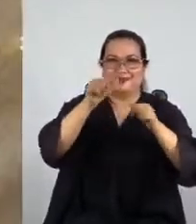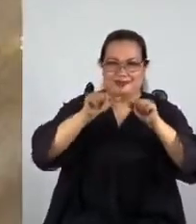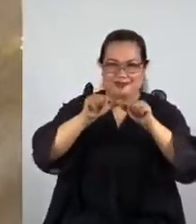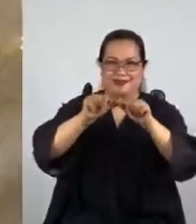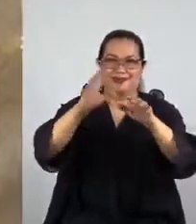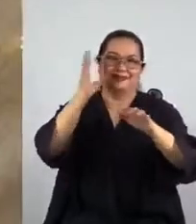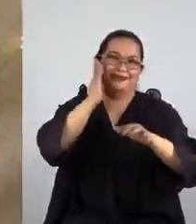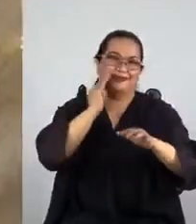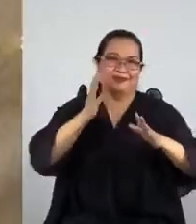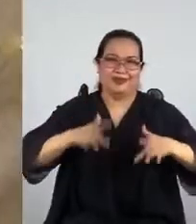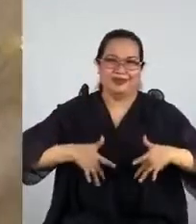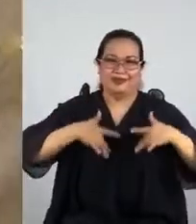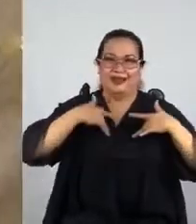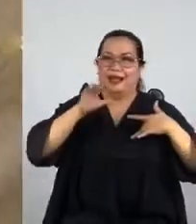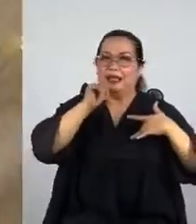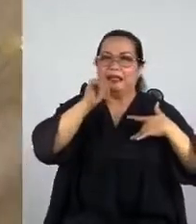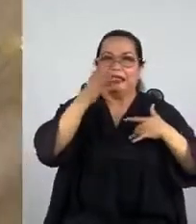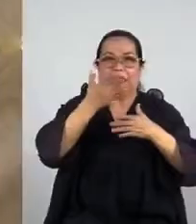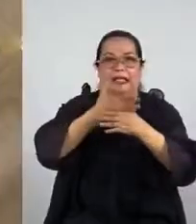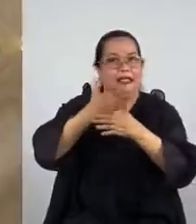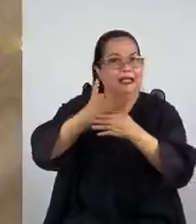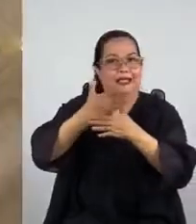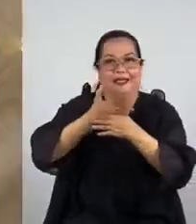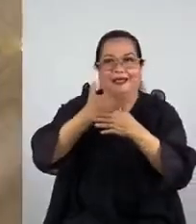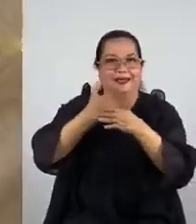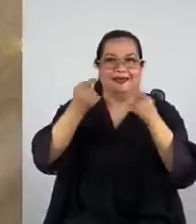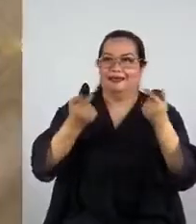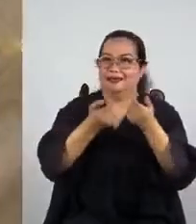and entangled by the sin.